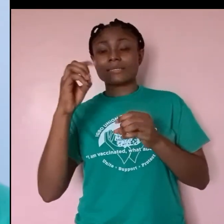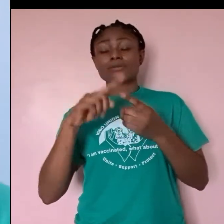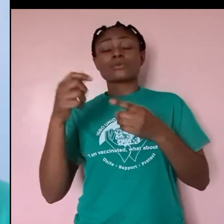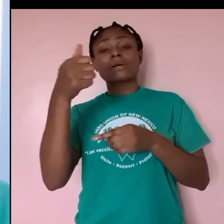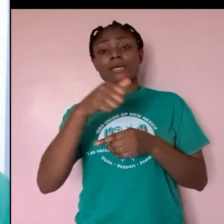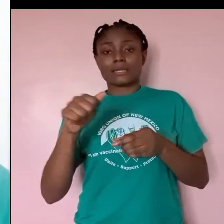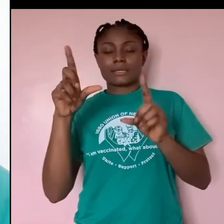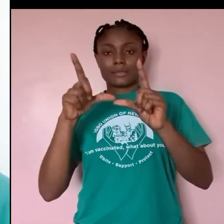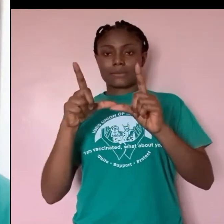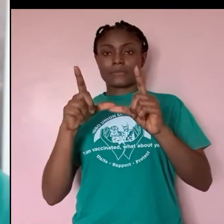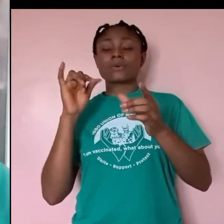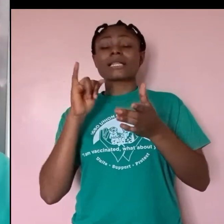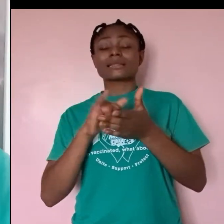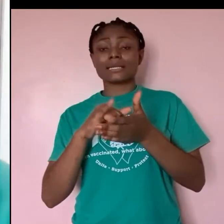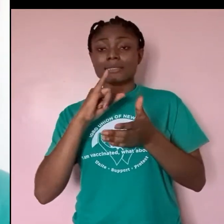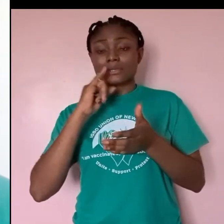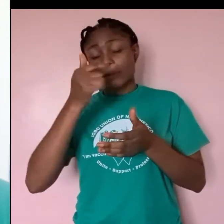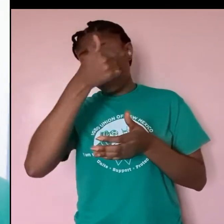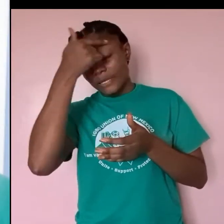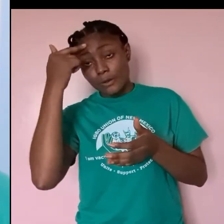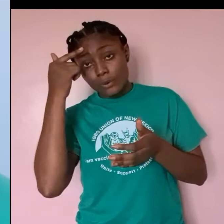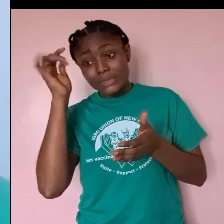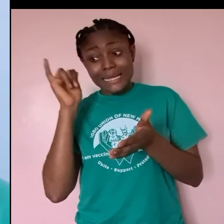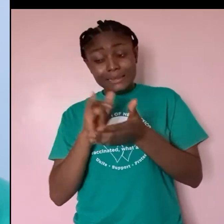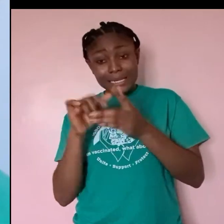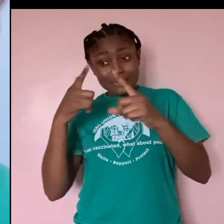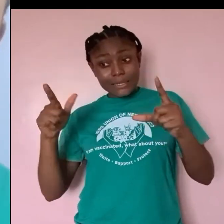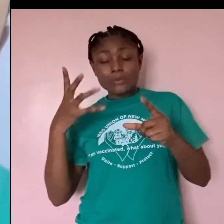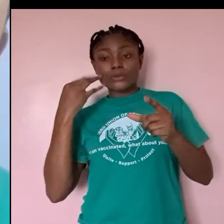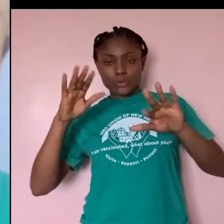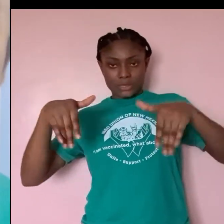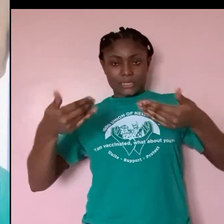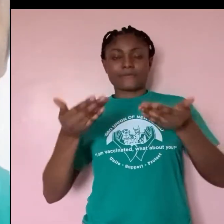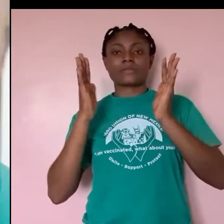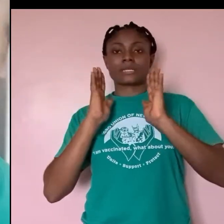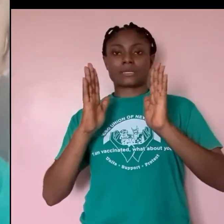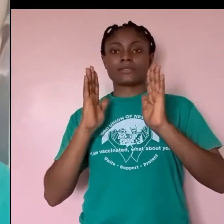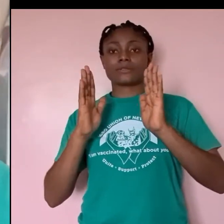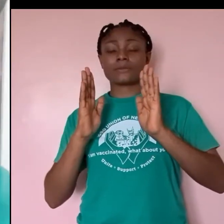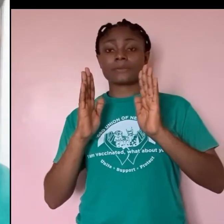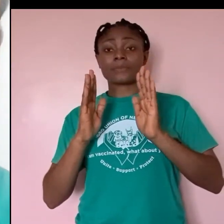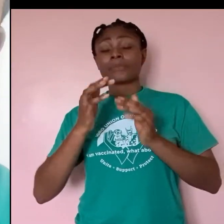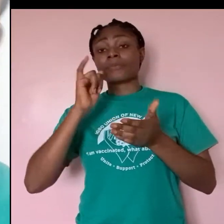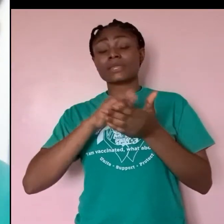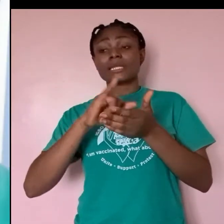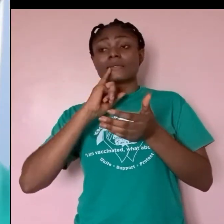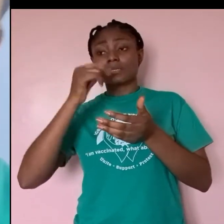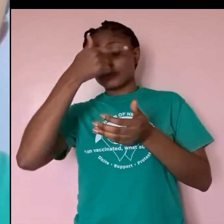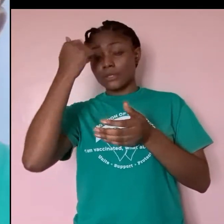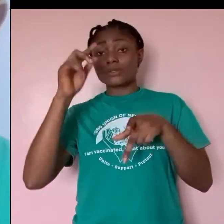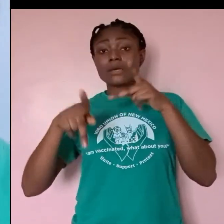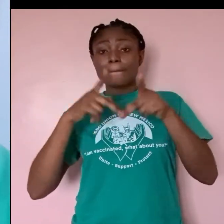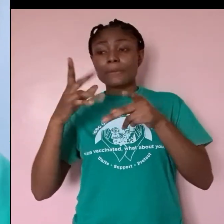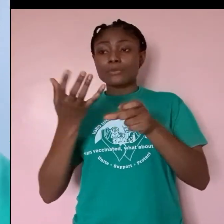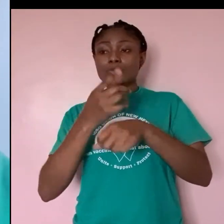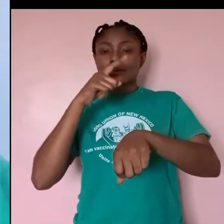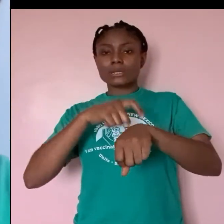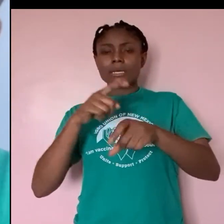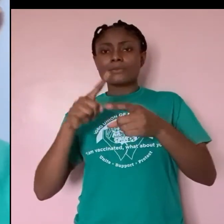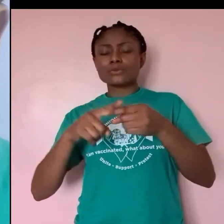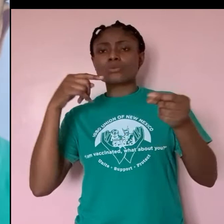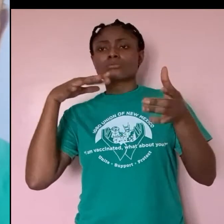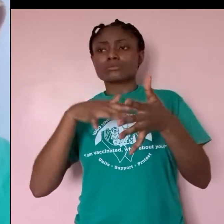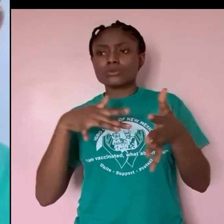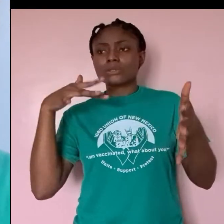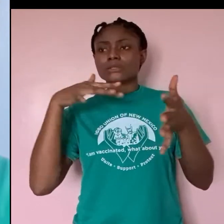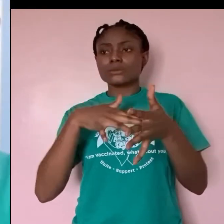level, that is because it was given attention. That is because people took time to study it, and it